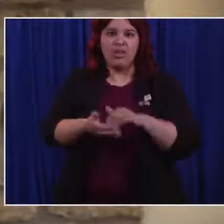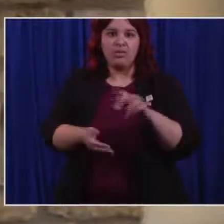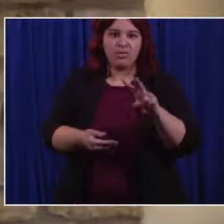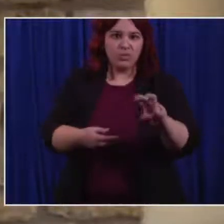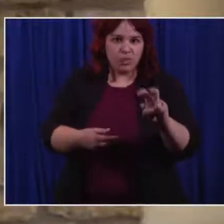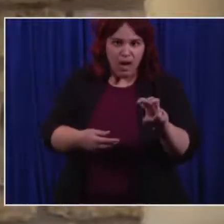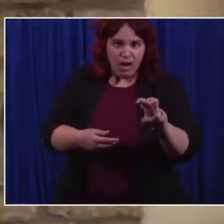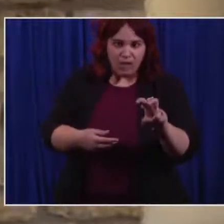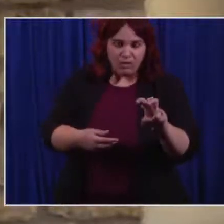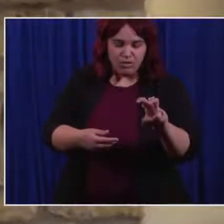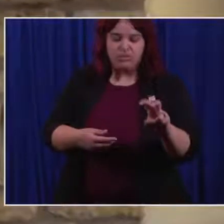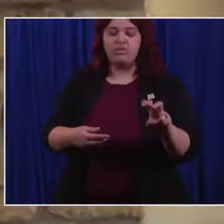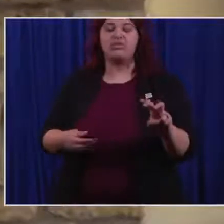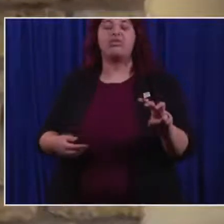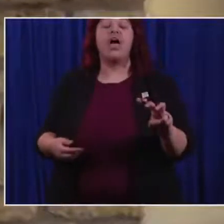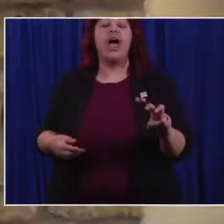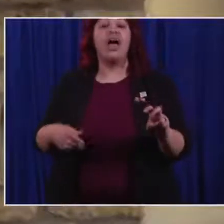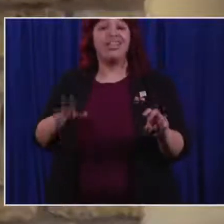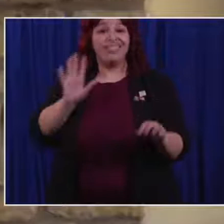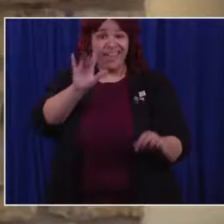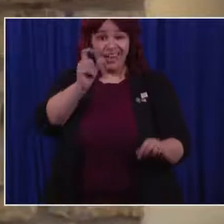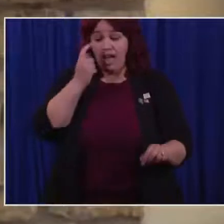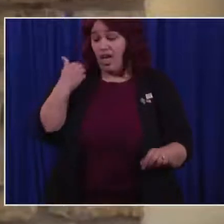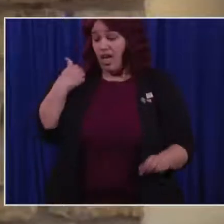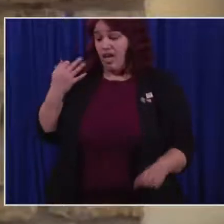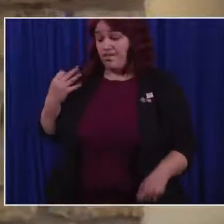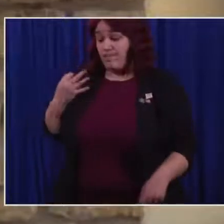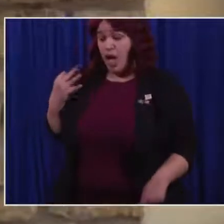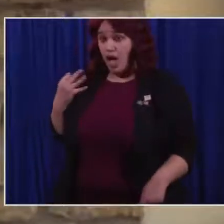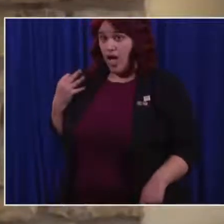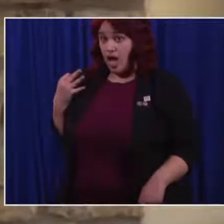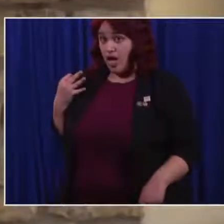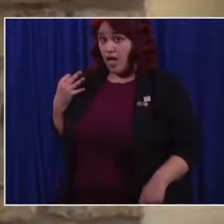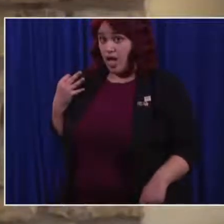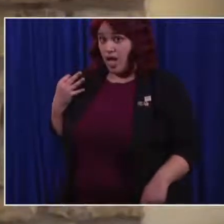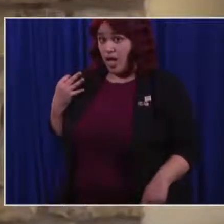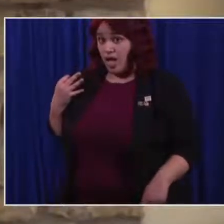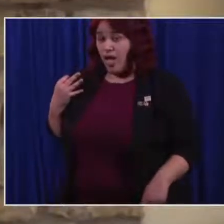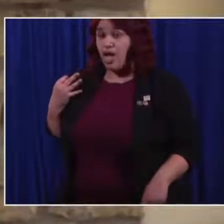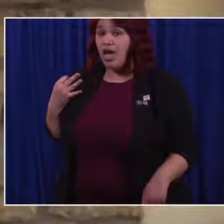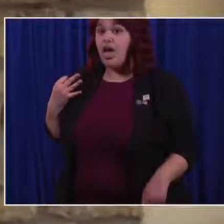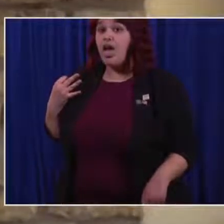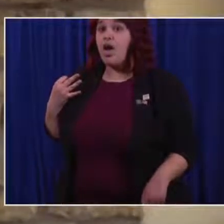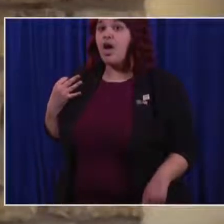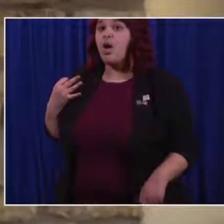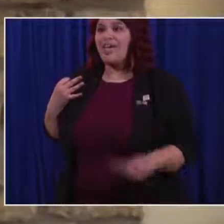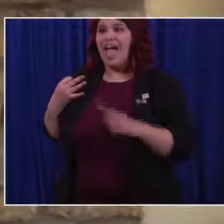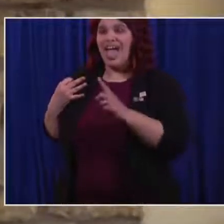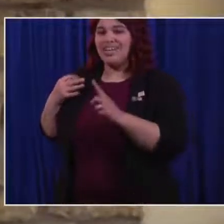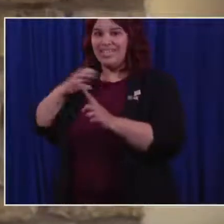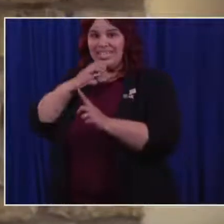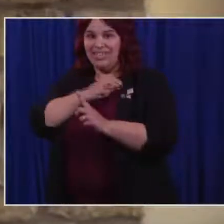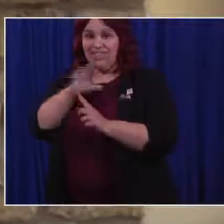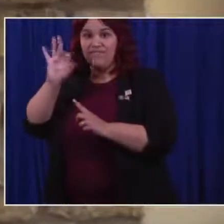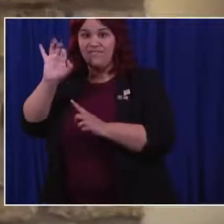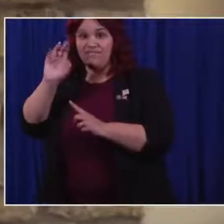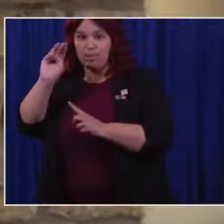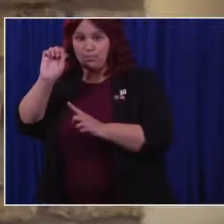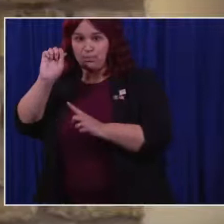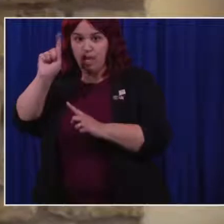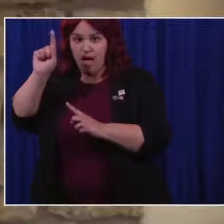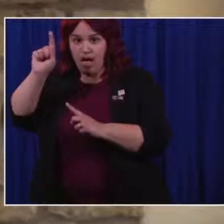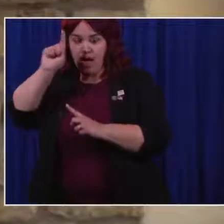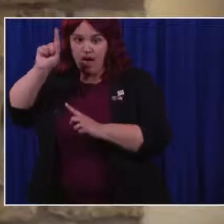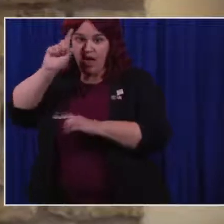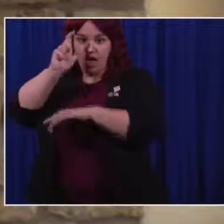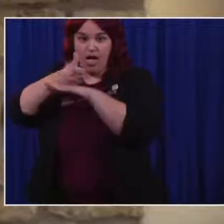announced on Friday, not just the one FEMA site in Cleveland, the federally FEMA